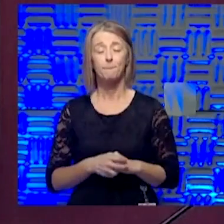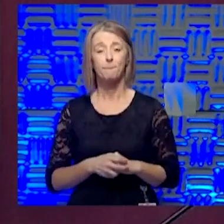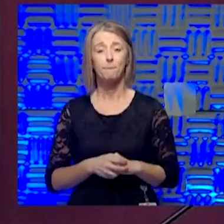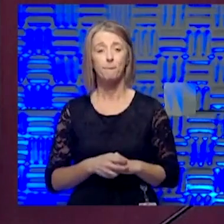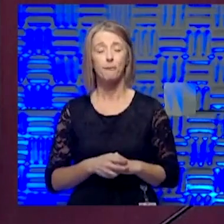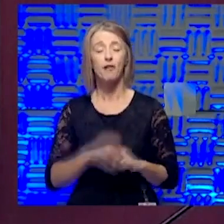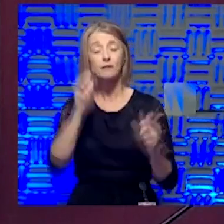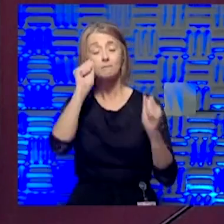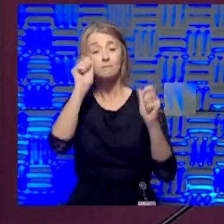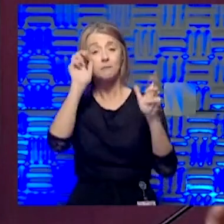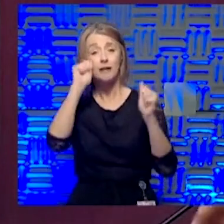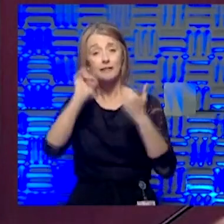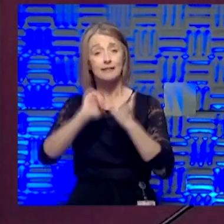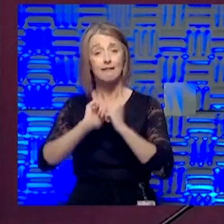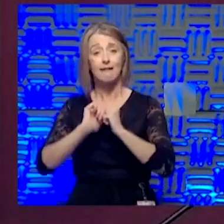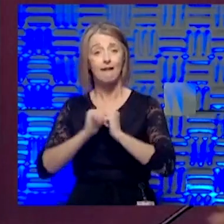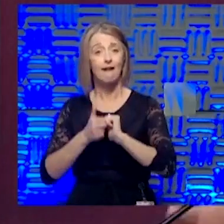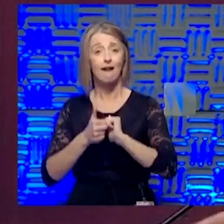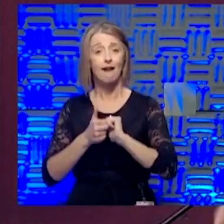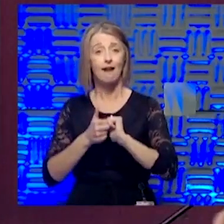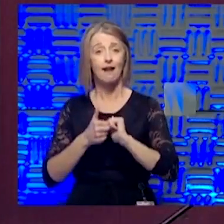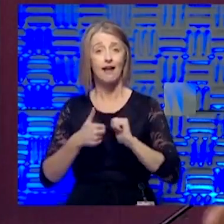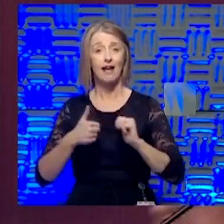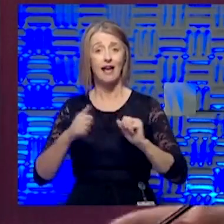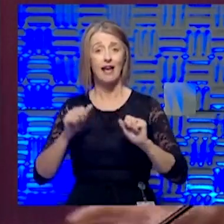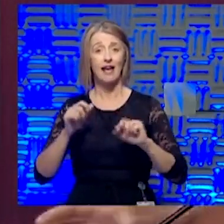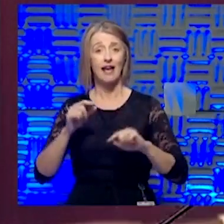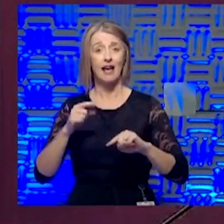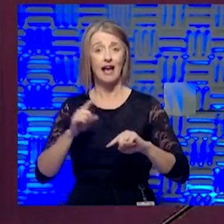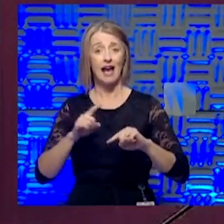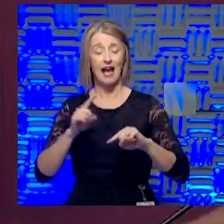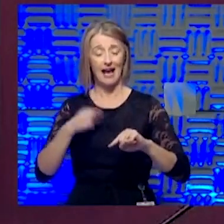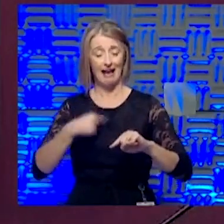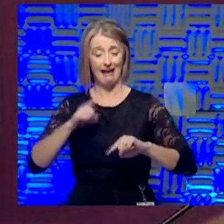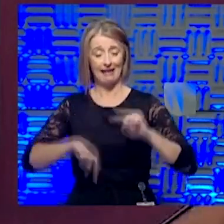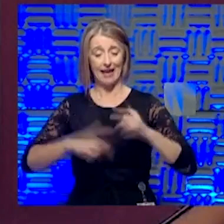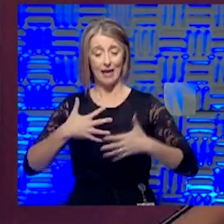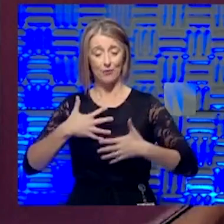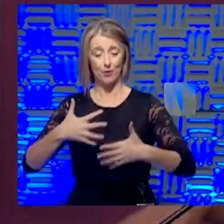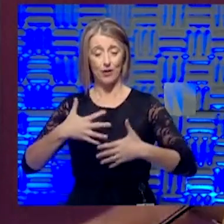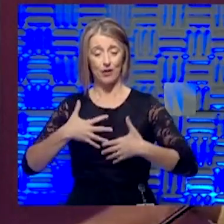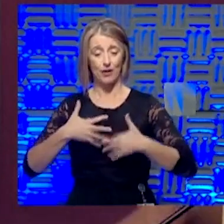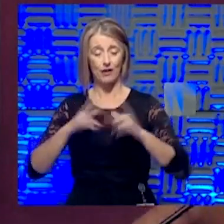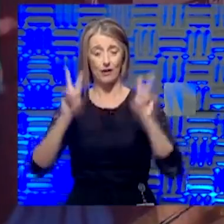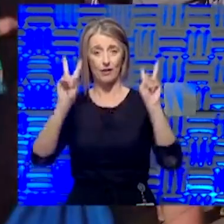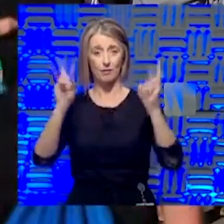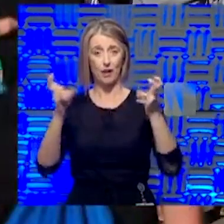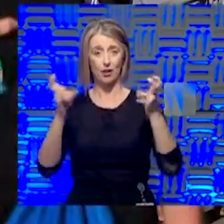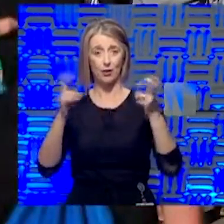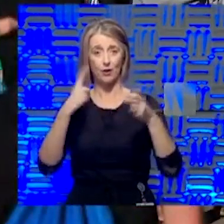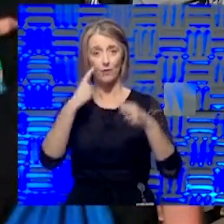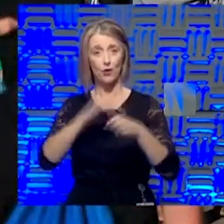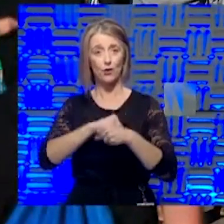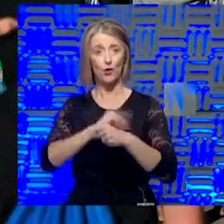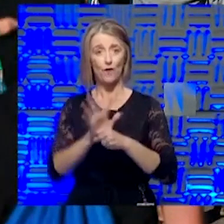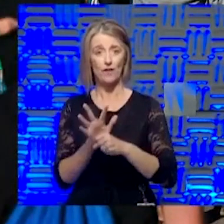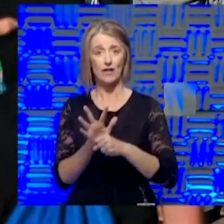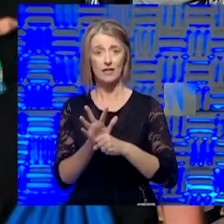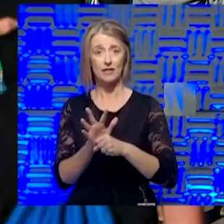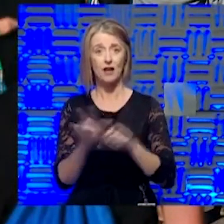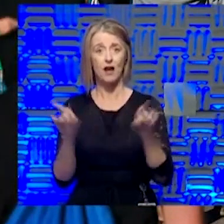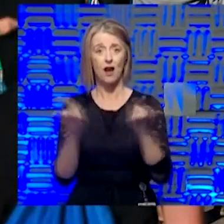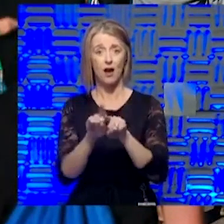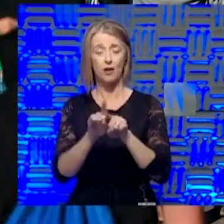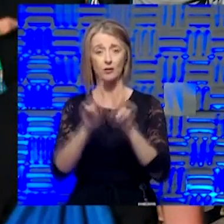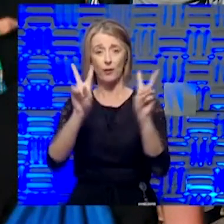it's amazing how I Can't Breathe has been the moniker for COVID, and then it's also been